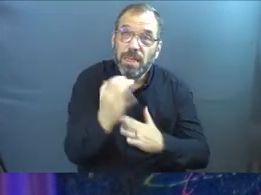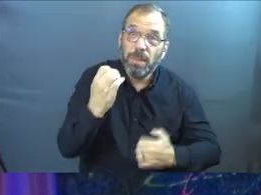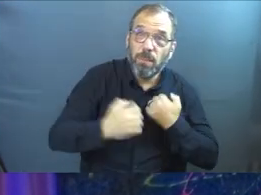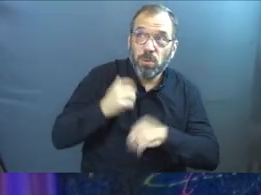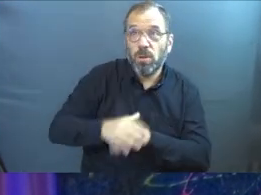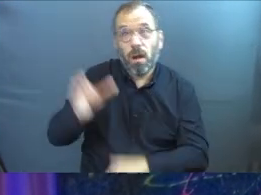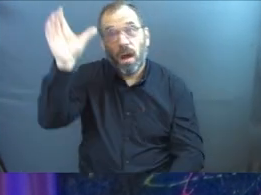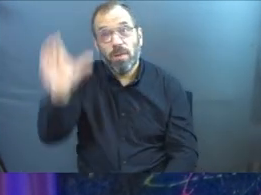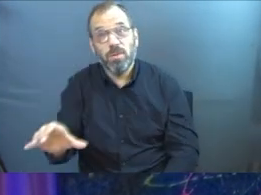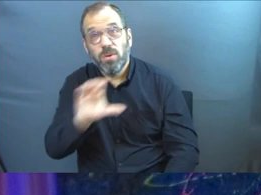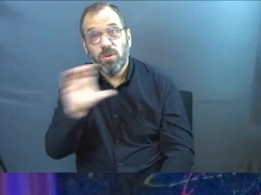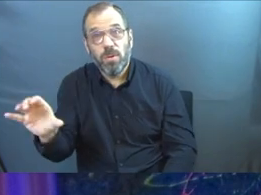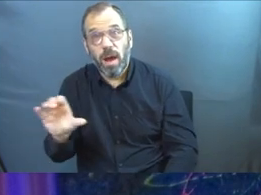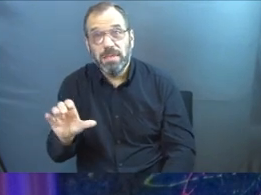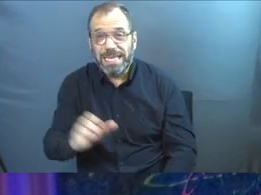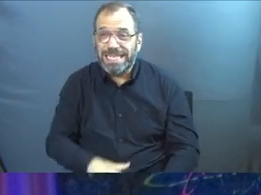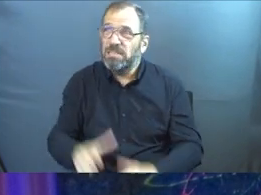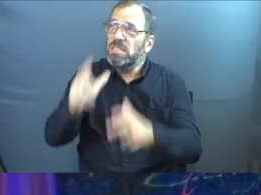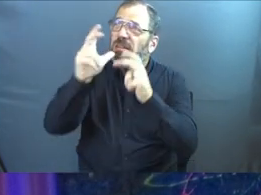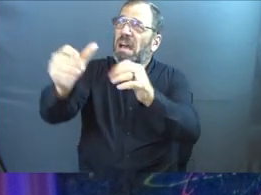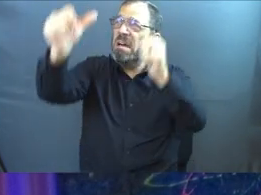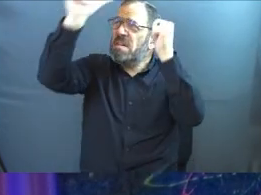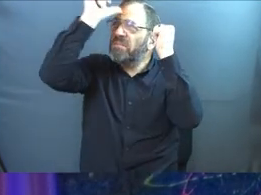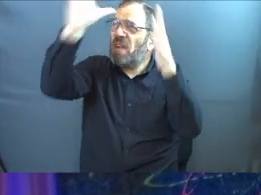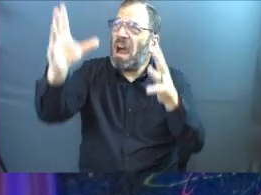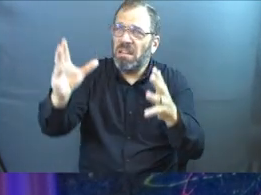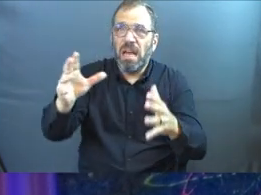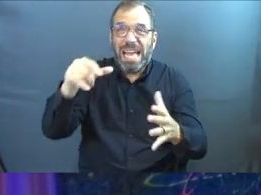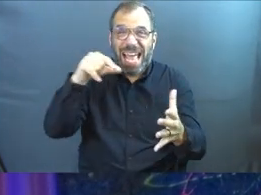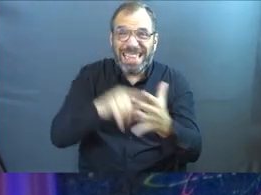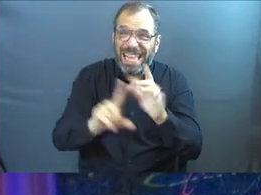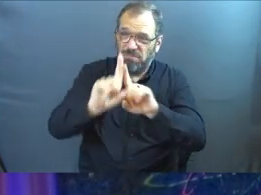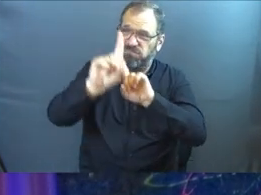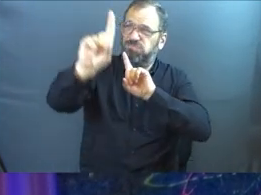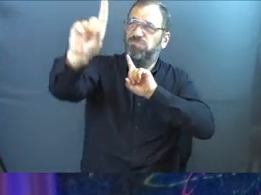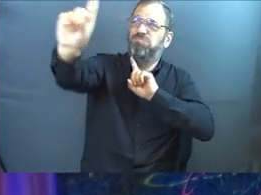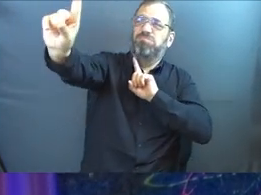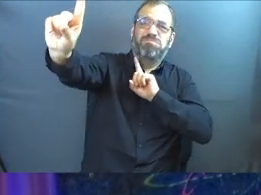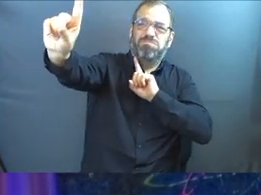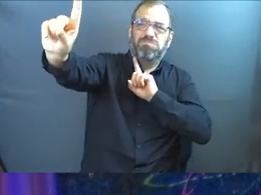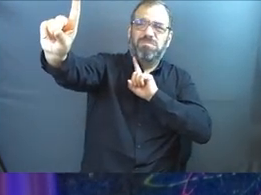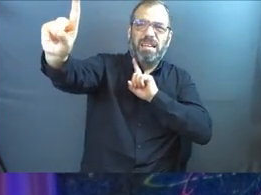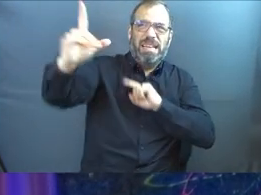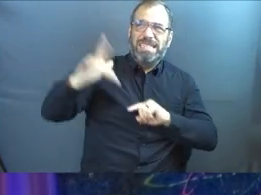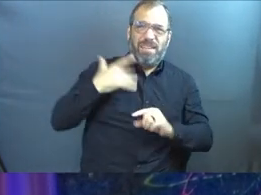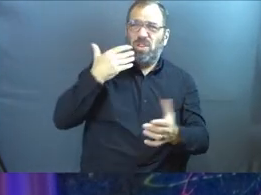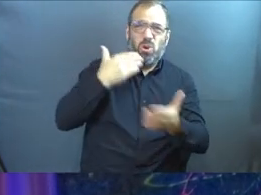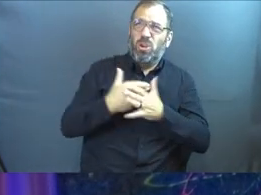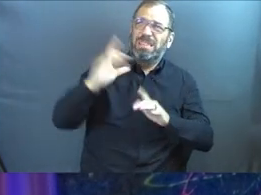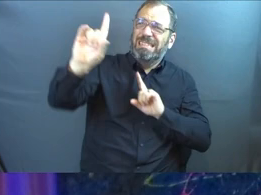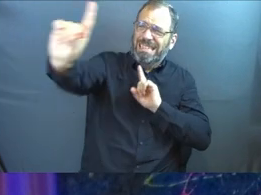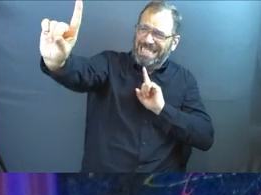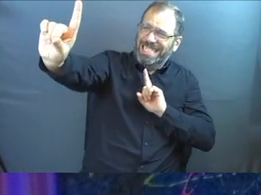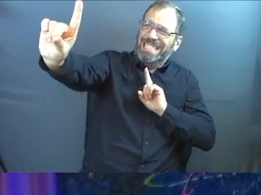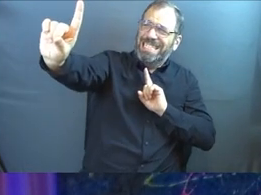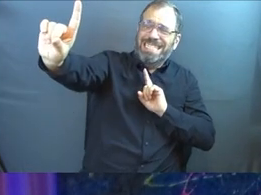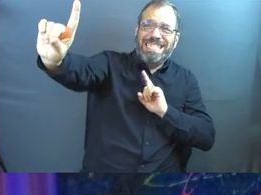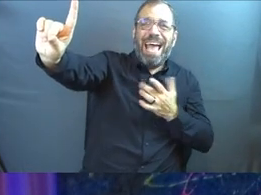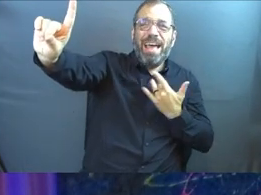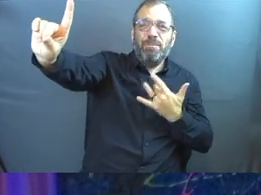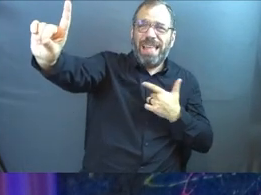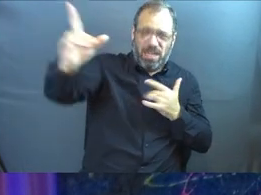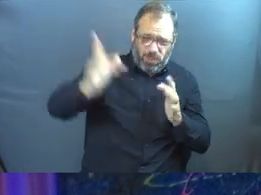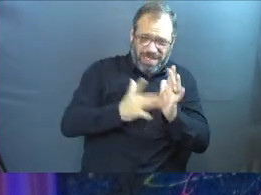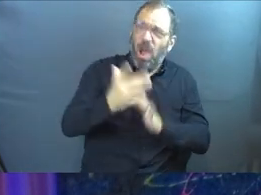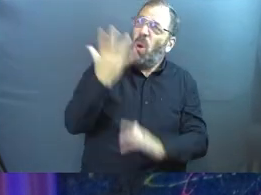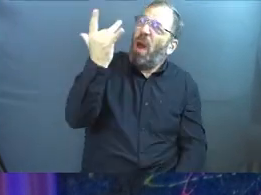on the cross. He's calling out to his Father, and this distance that we've got right now does not feel good. It's essentially